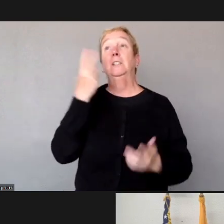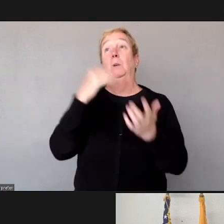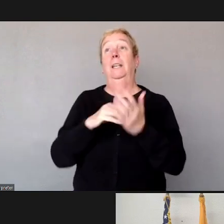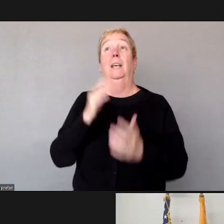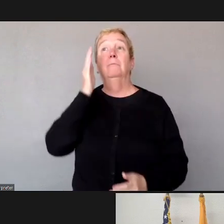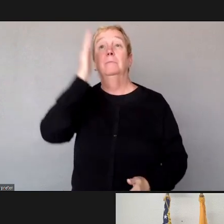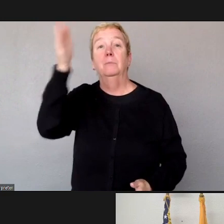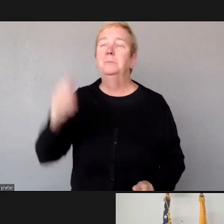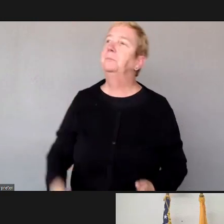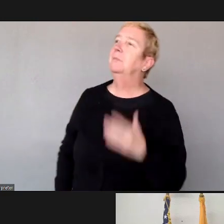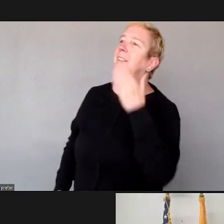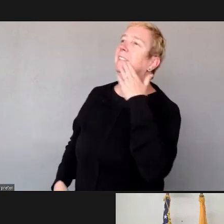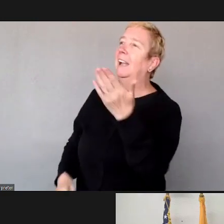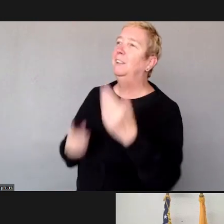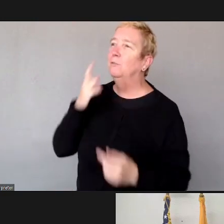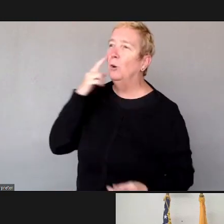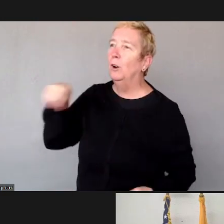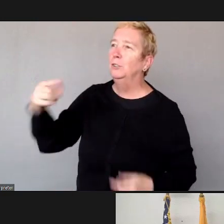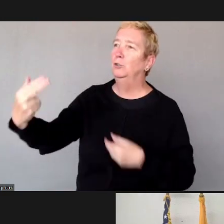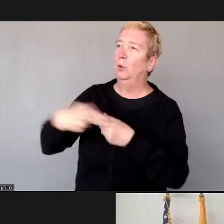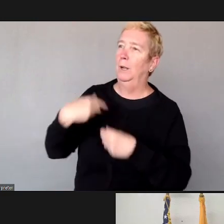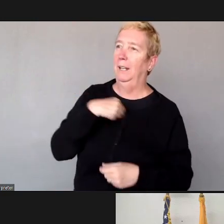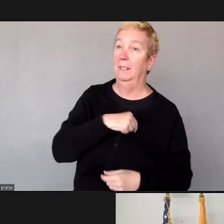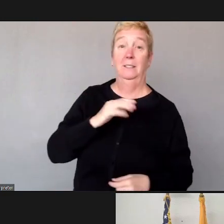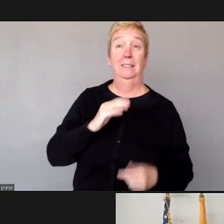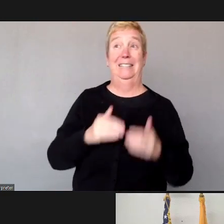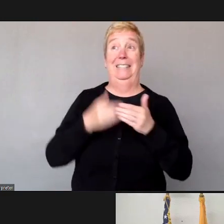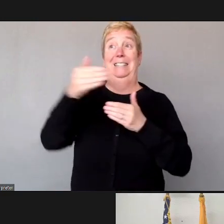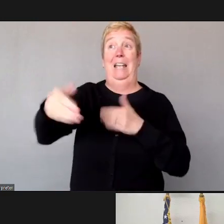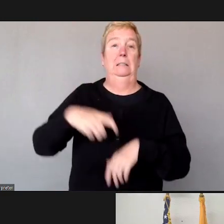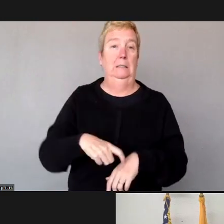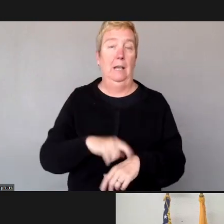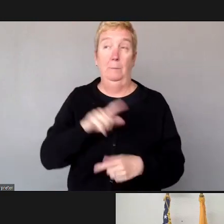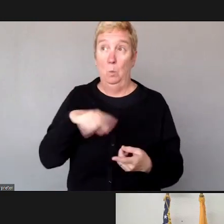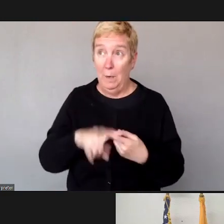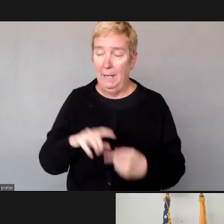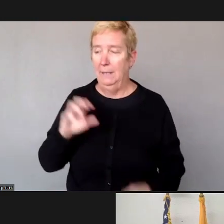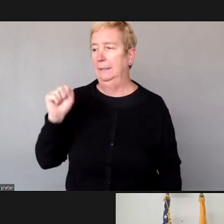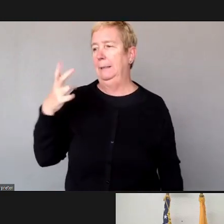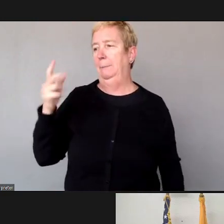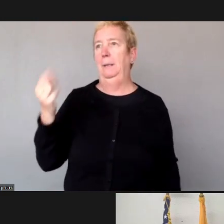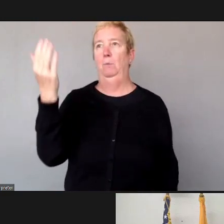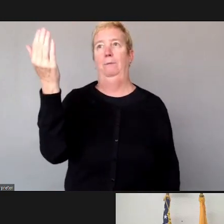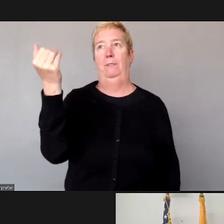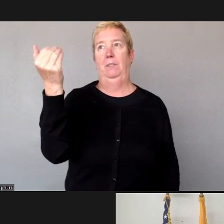Thank you again for joining us. Our next scheduled press conference is September 15th.